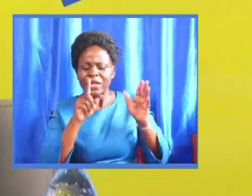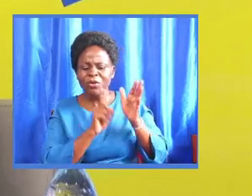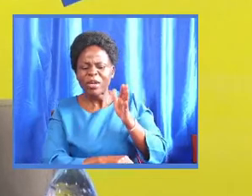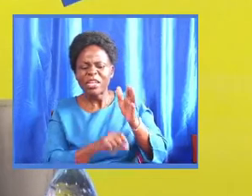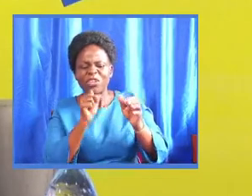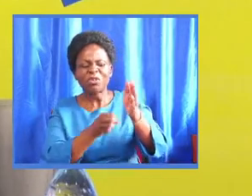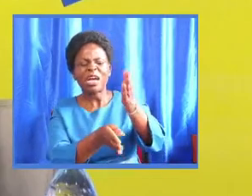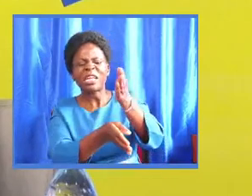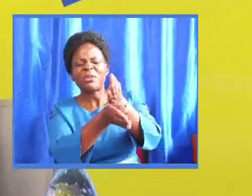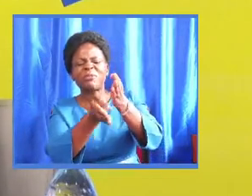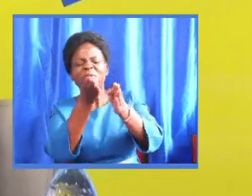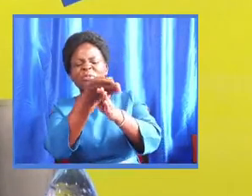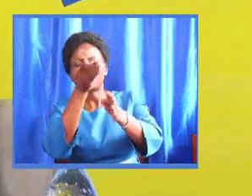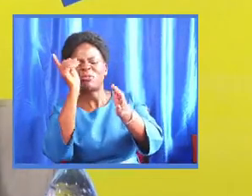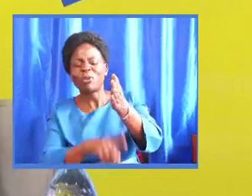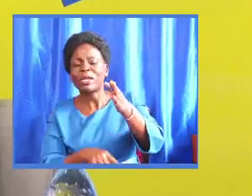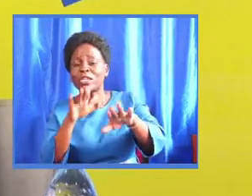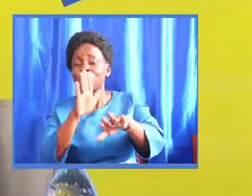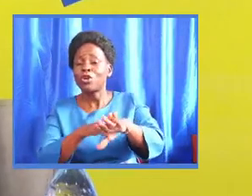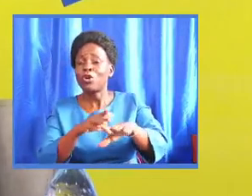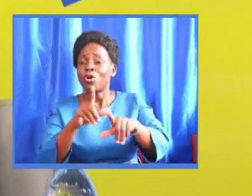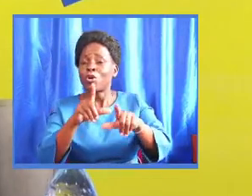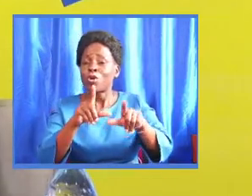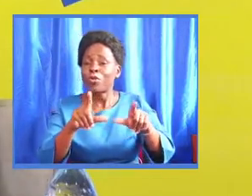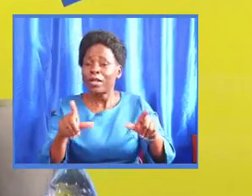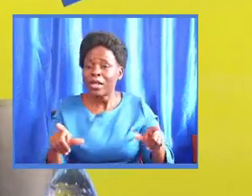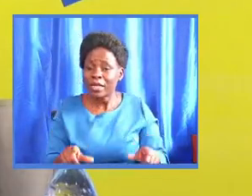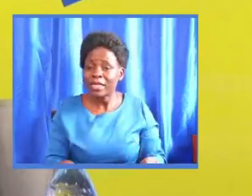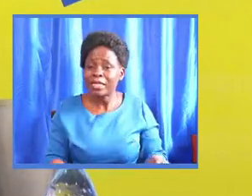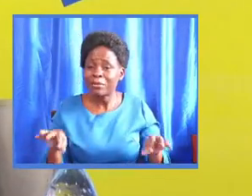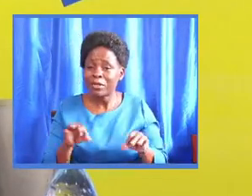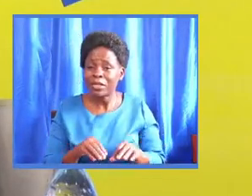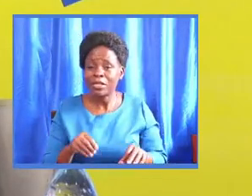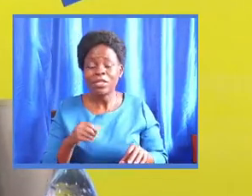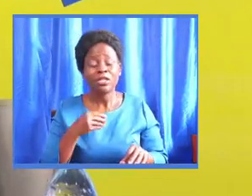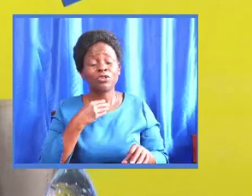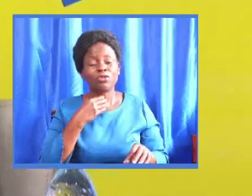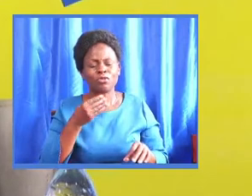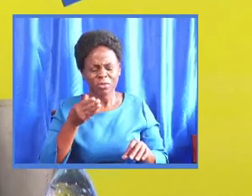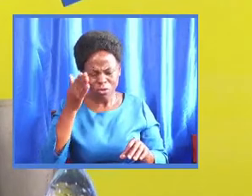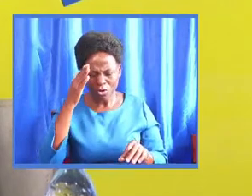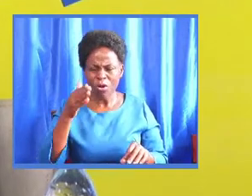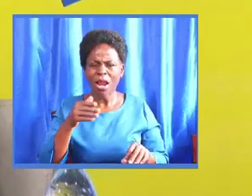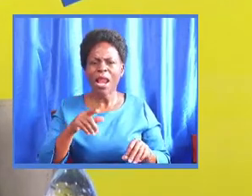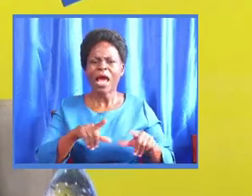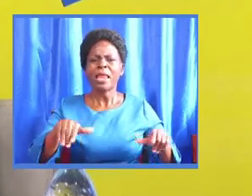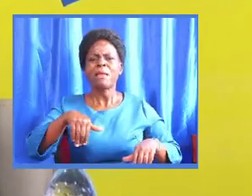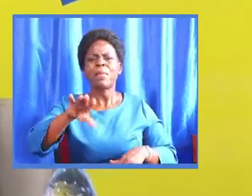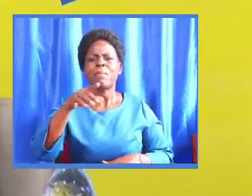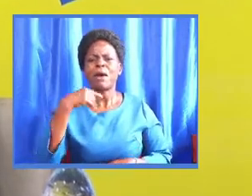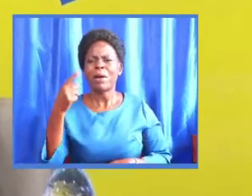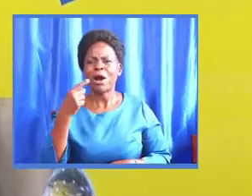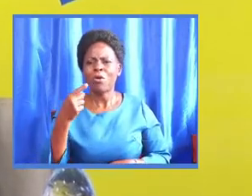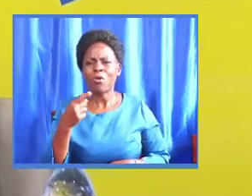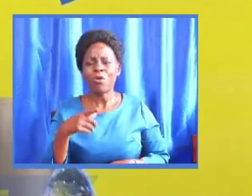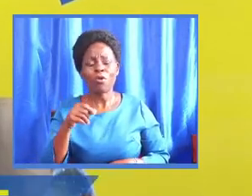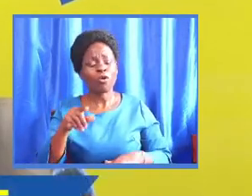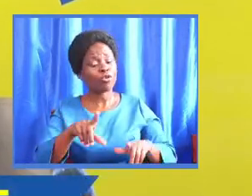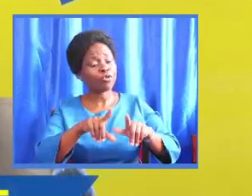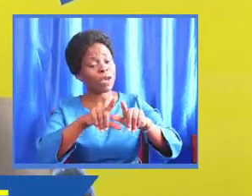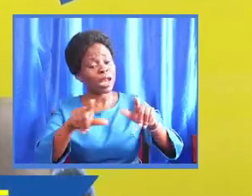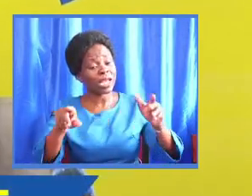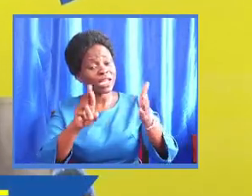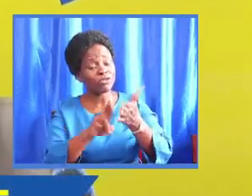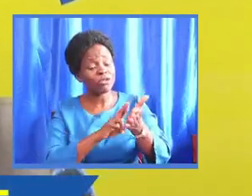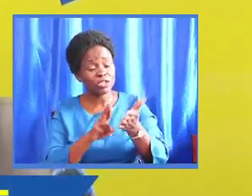that particular plot of land. You need to do your due diligence, you need to get your ownership details sorted out, go to the lands registry, do